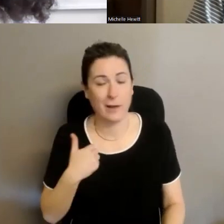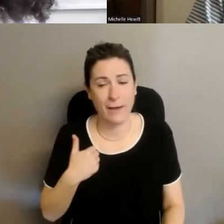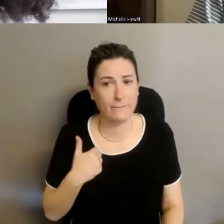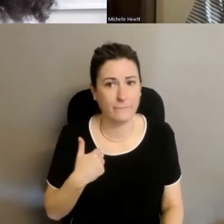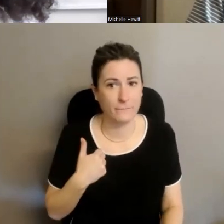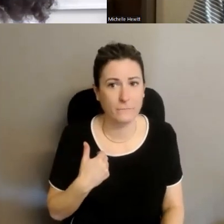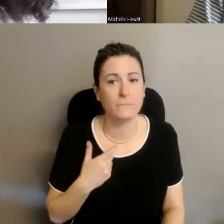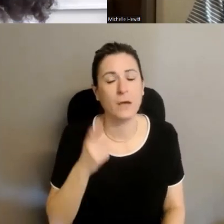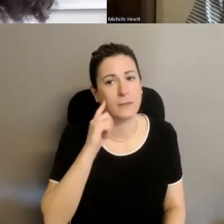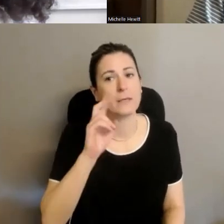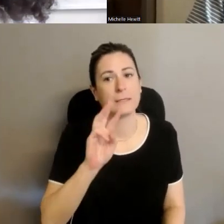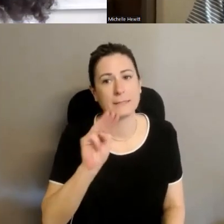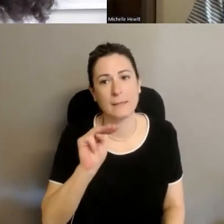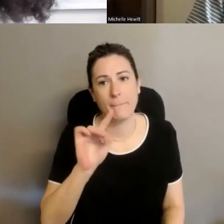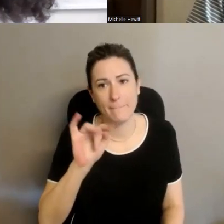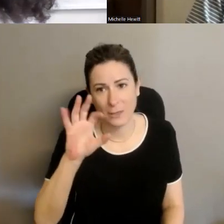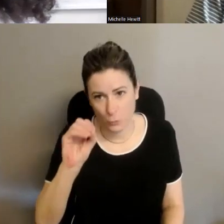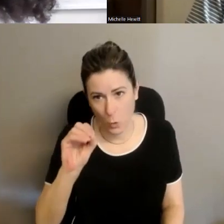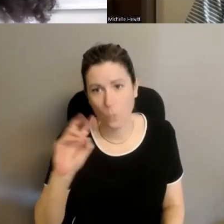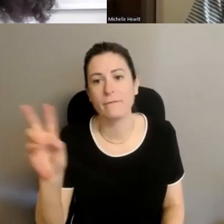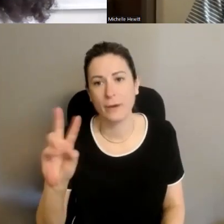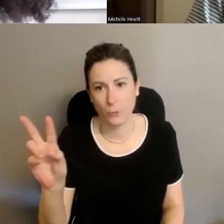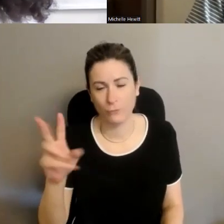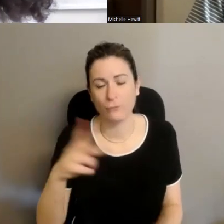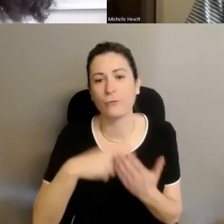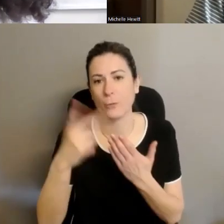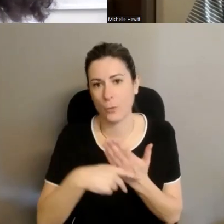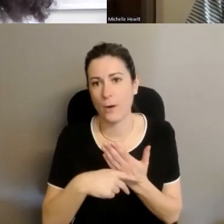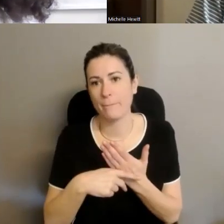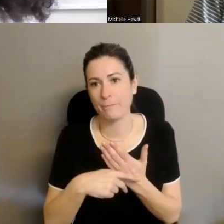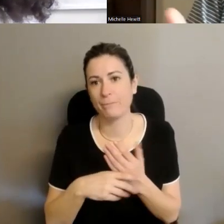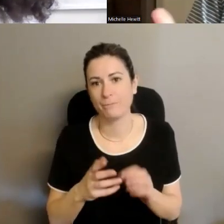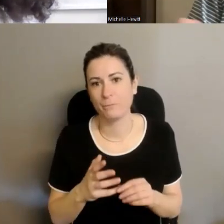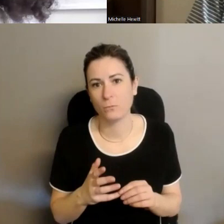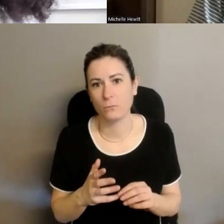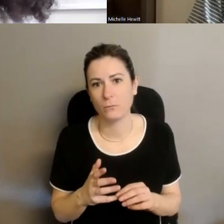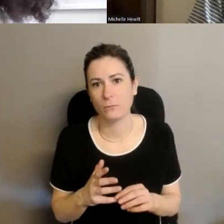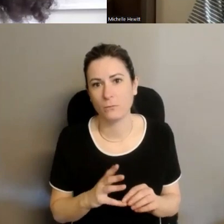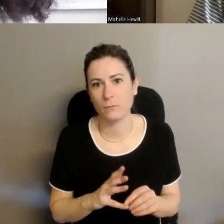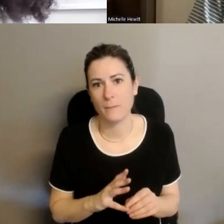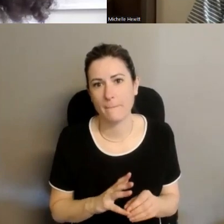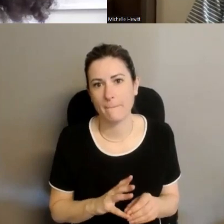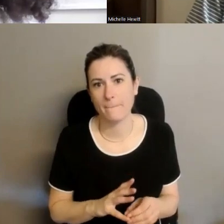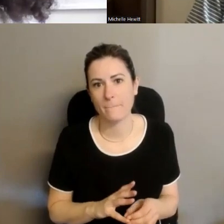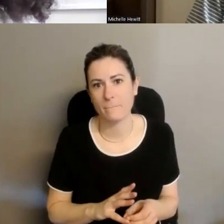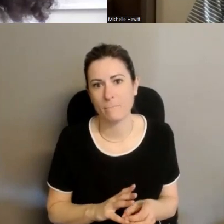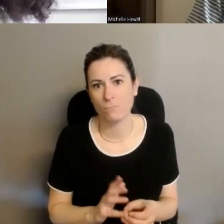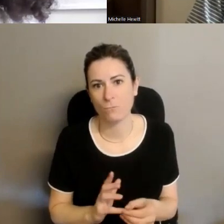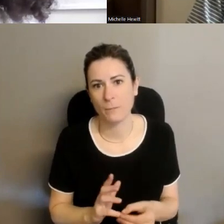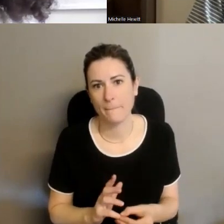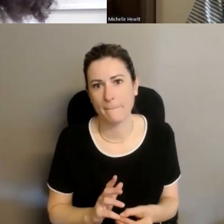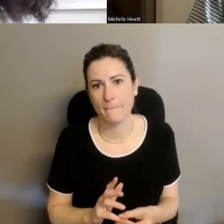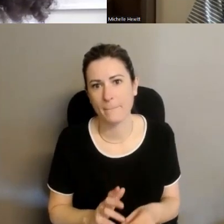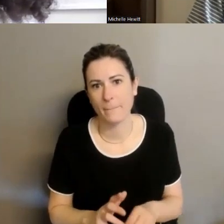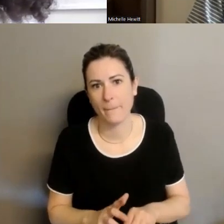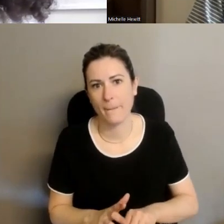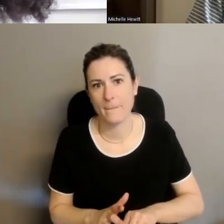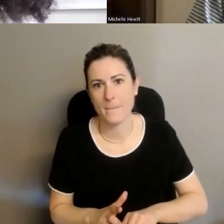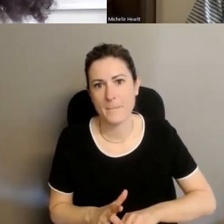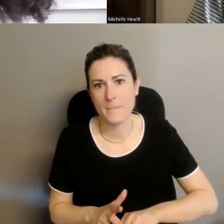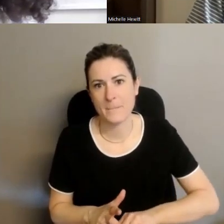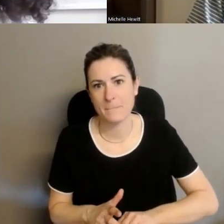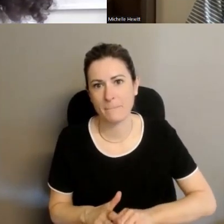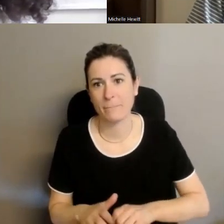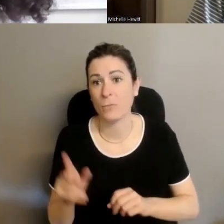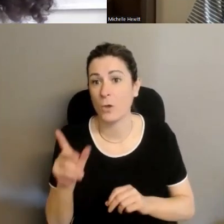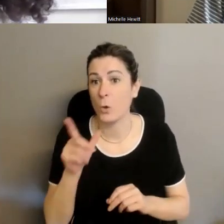think that's something that, you know, people who may be listening to this call, you know, Google the right fit.